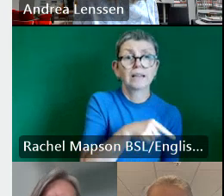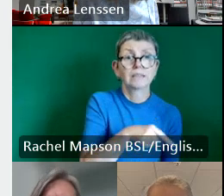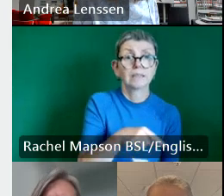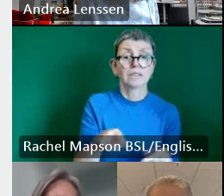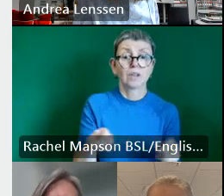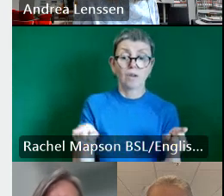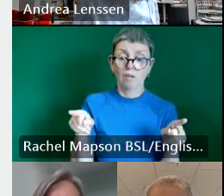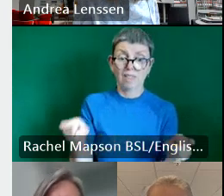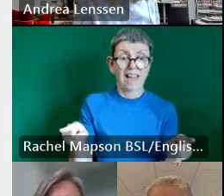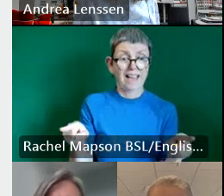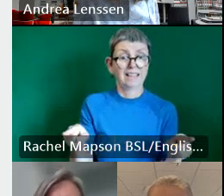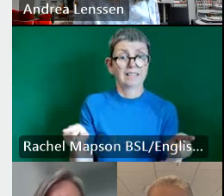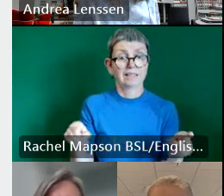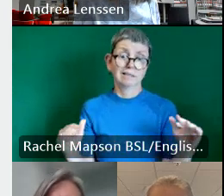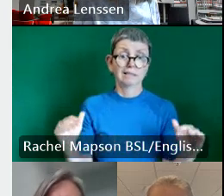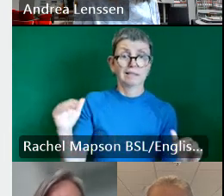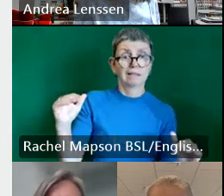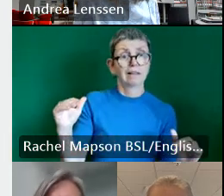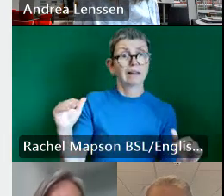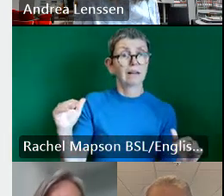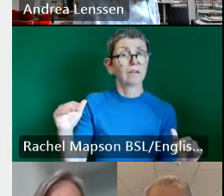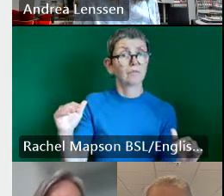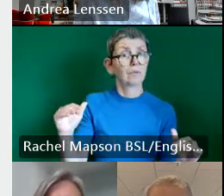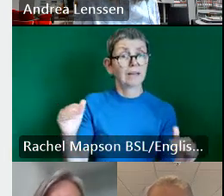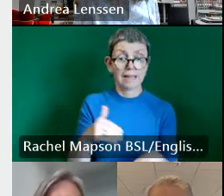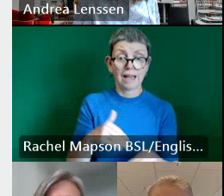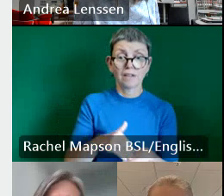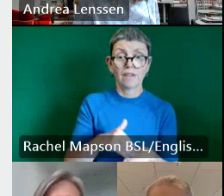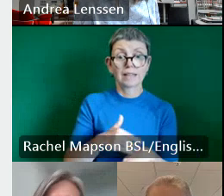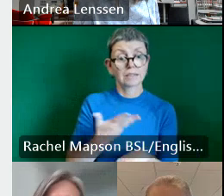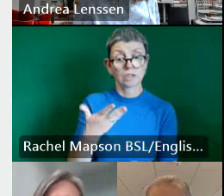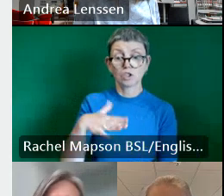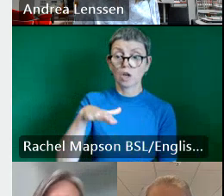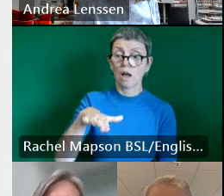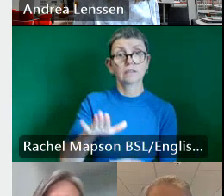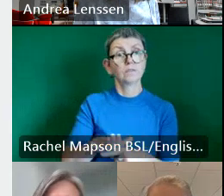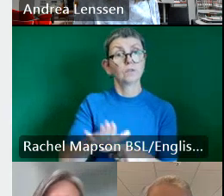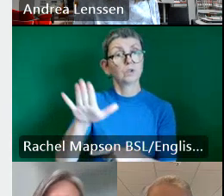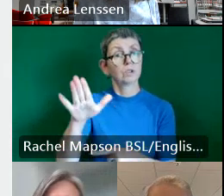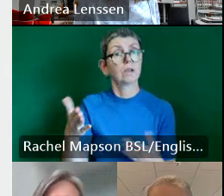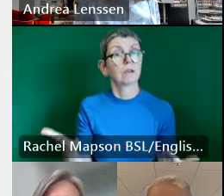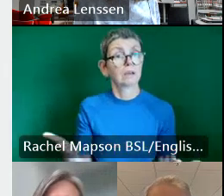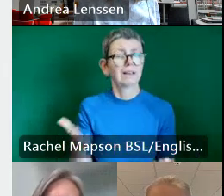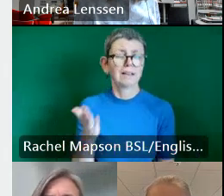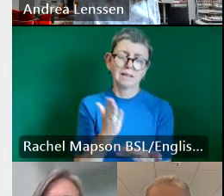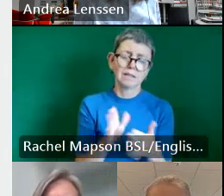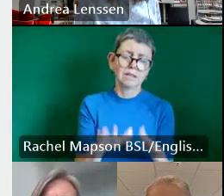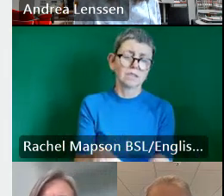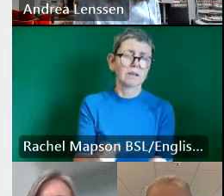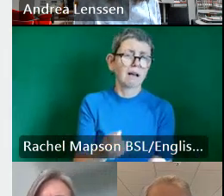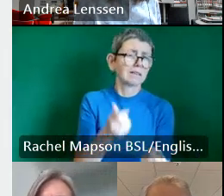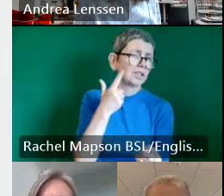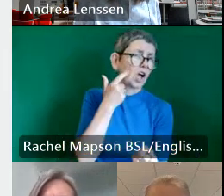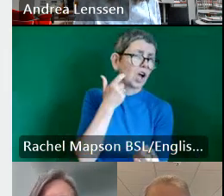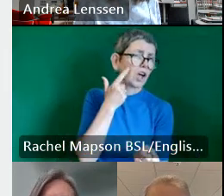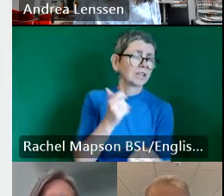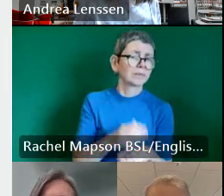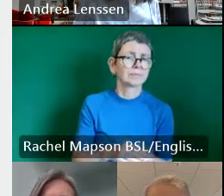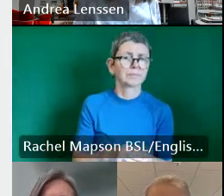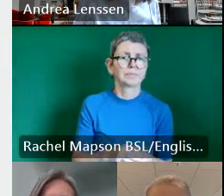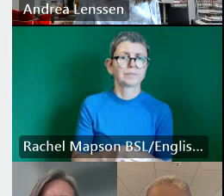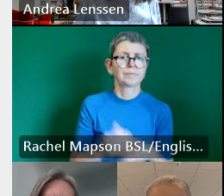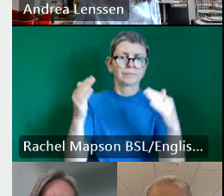the possibilities that this child see for their future, okay? So it starts at a very early age. Now, if you go down to the